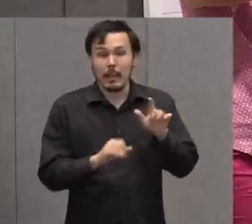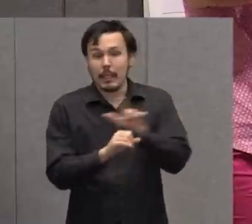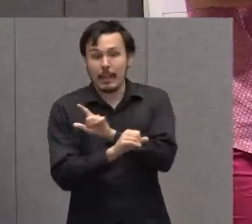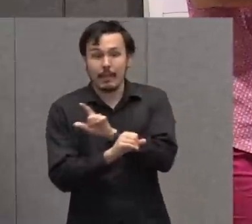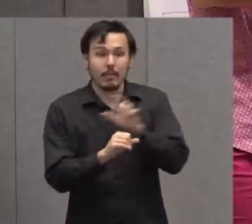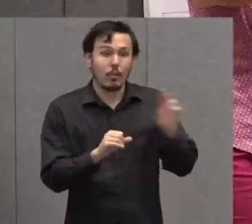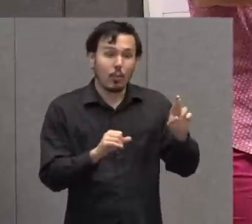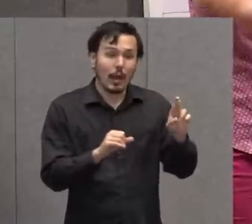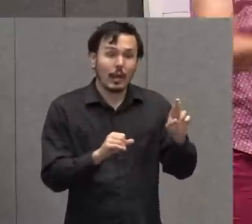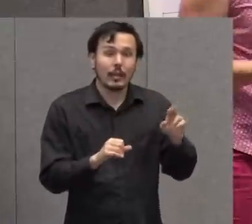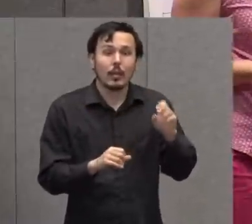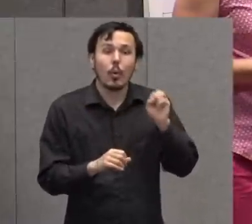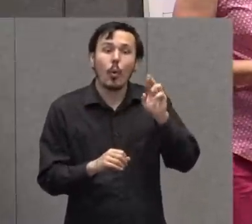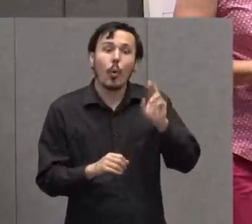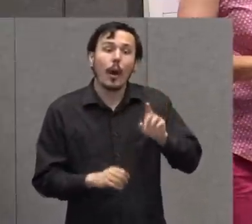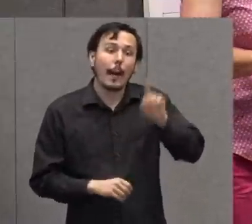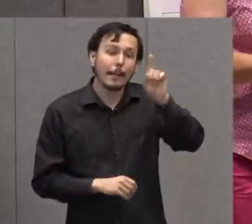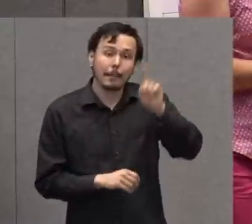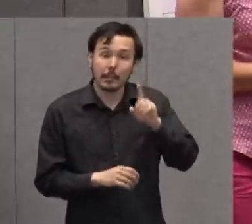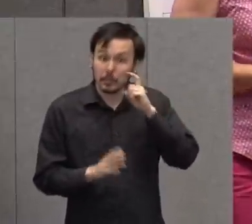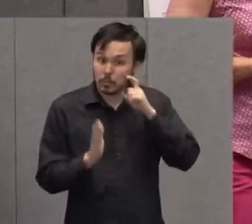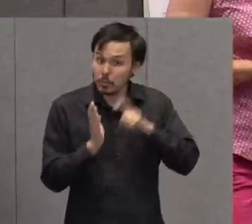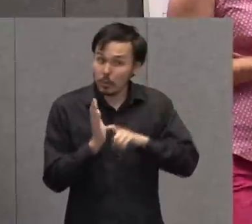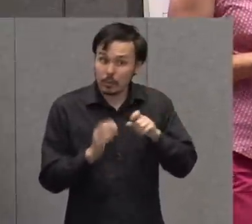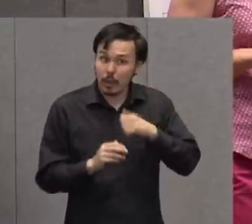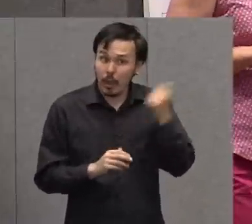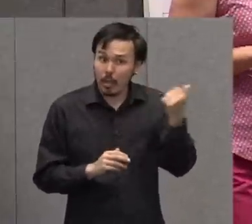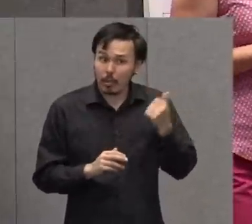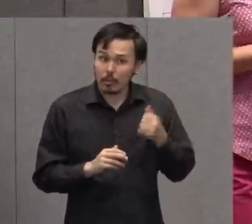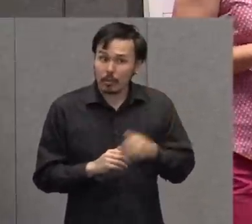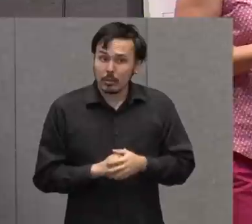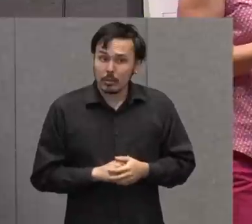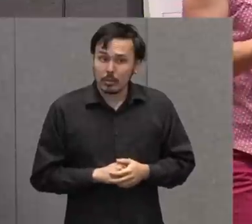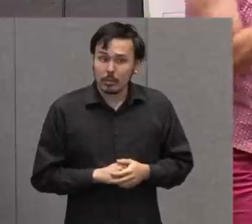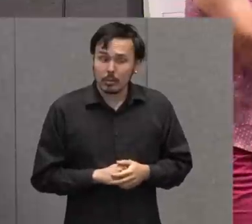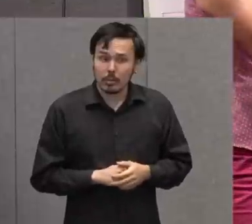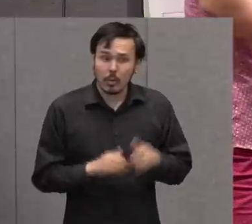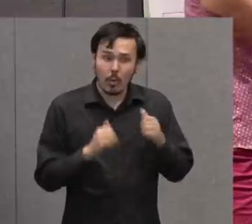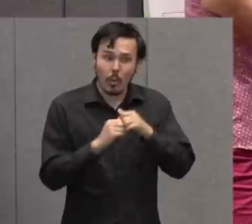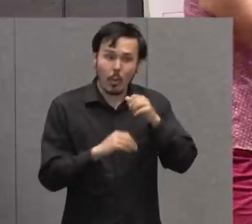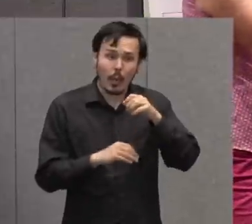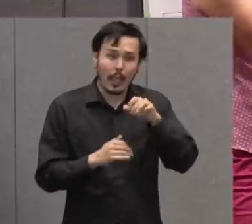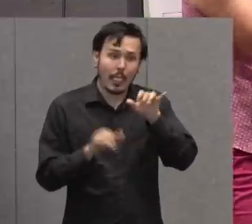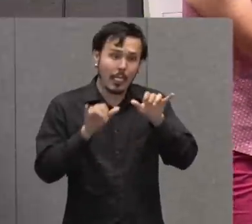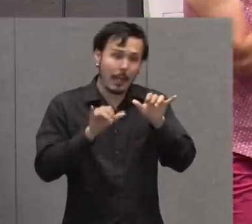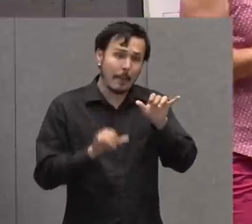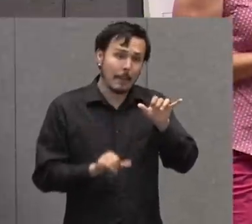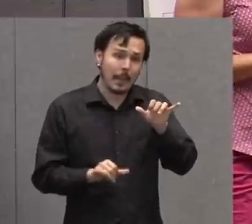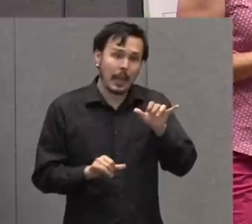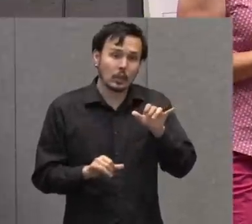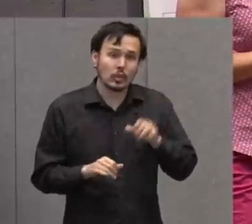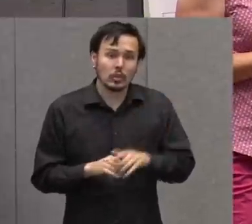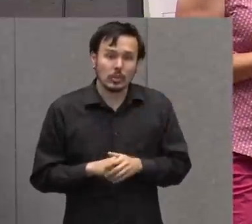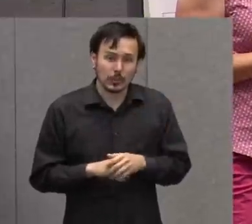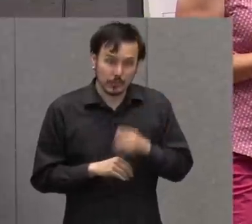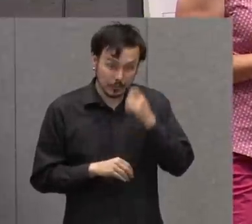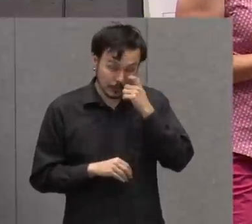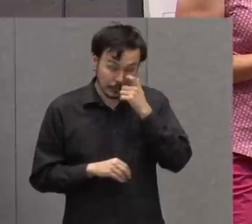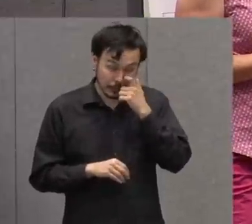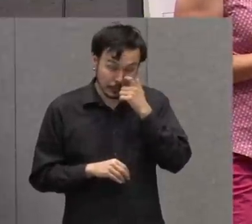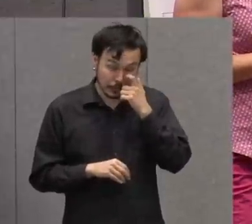up. Do we notice anything else about those patterns that are going out on the sides or up?